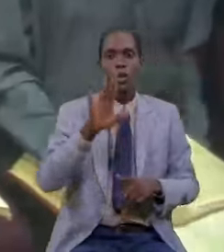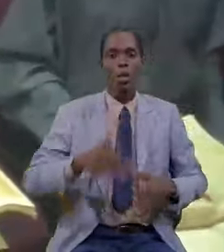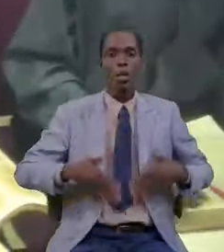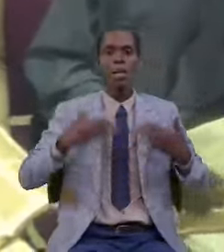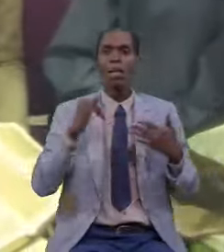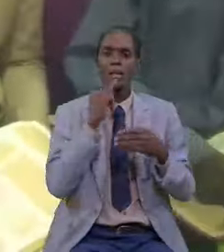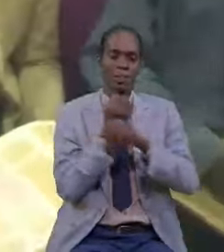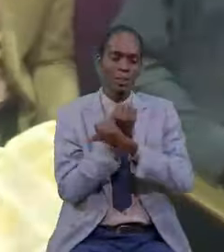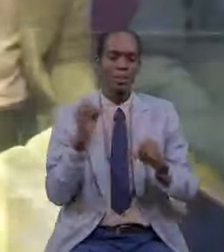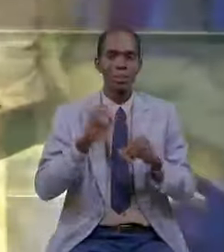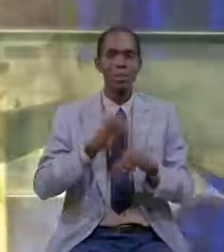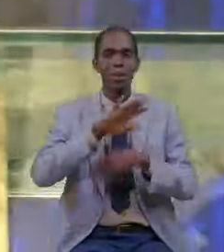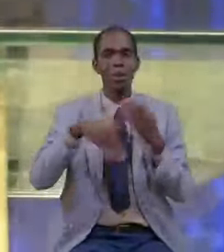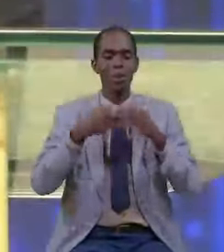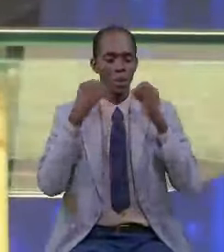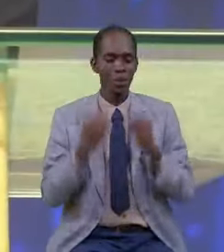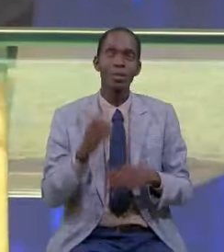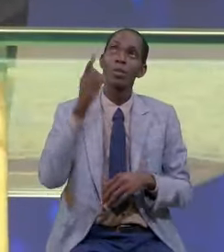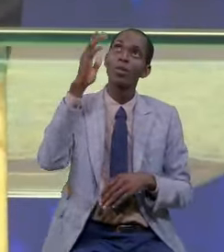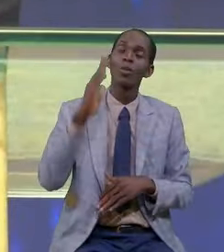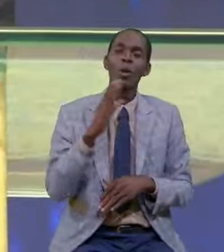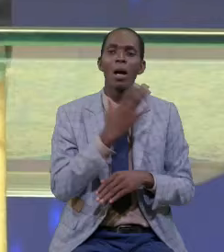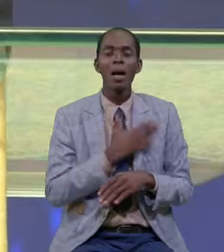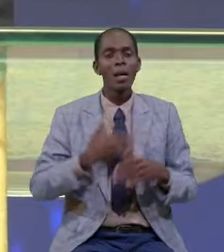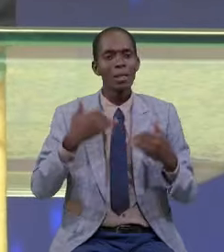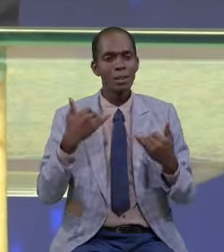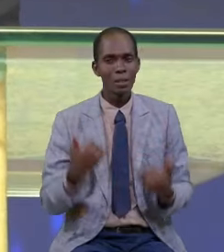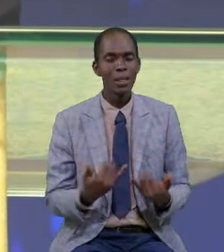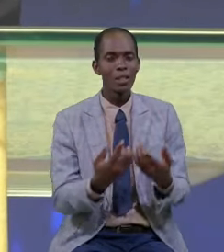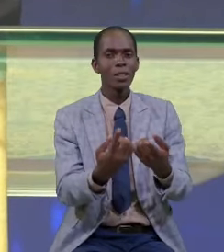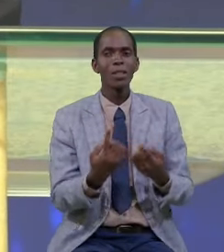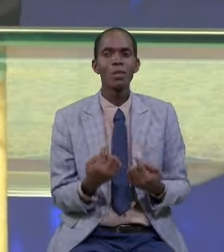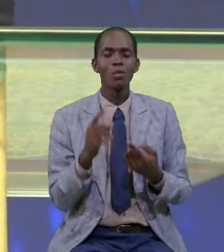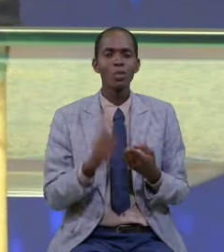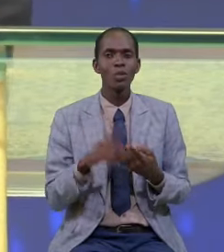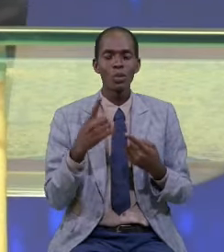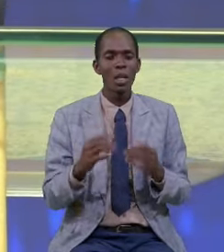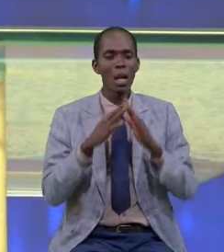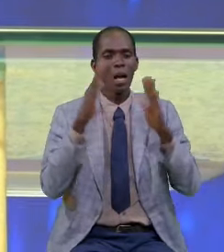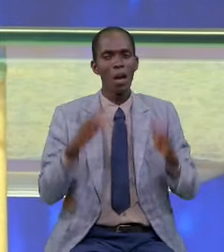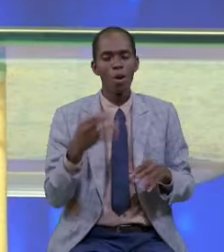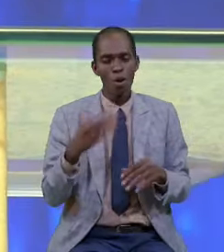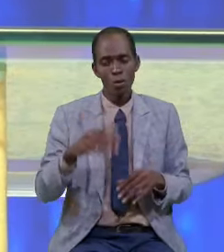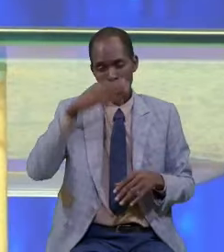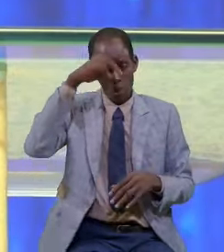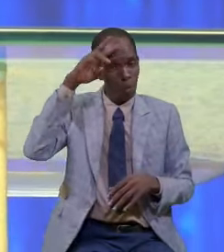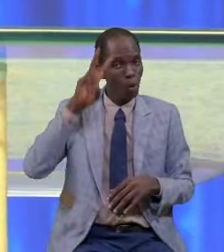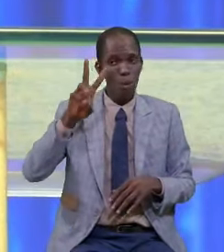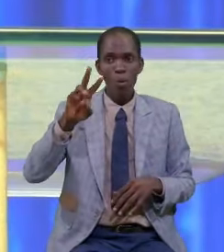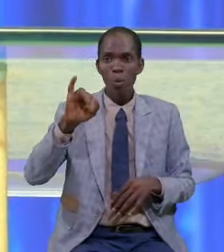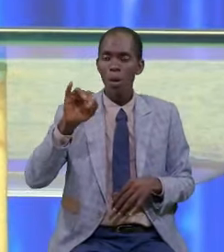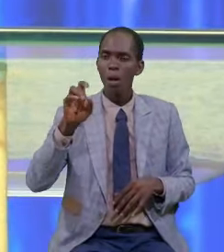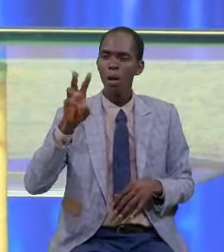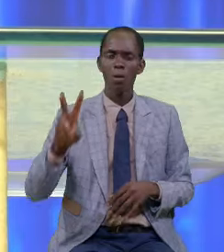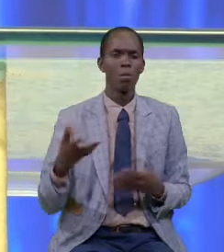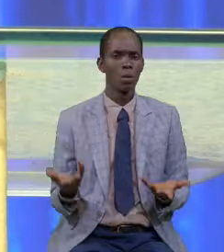God. And then he came to the house of the widow. And over there, there wasn't, that woman